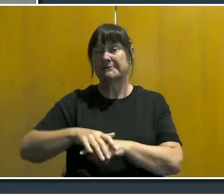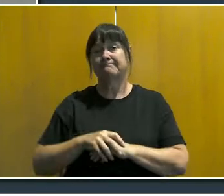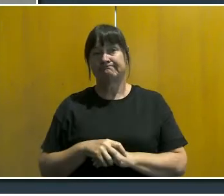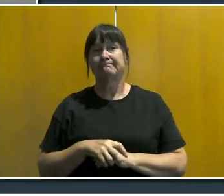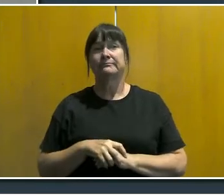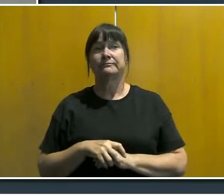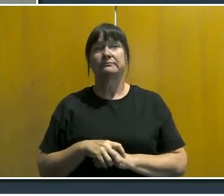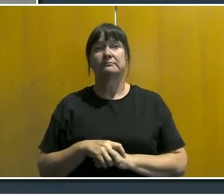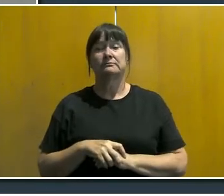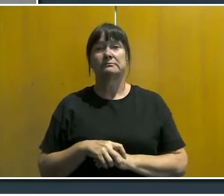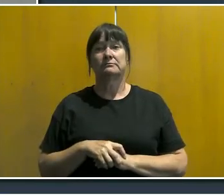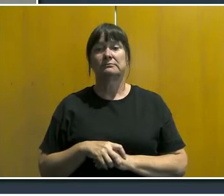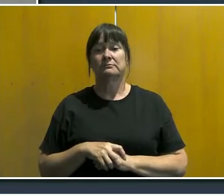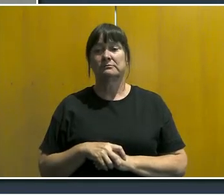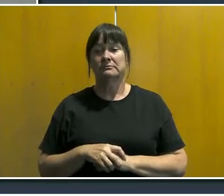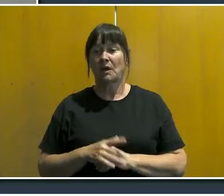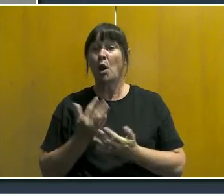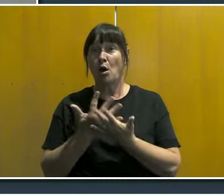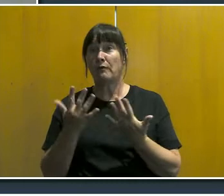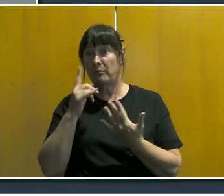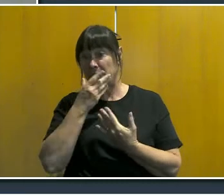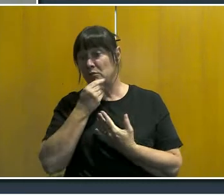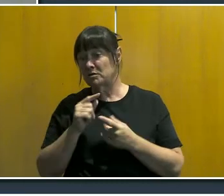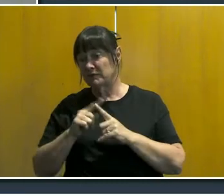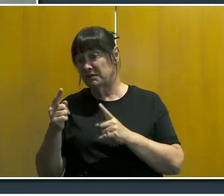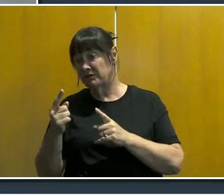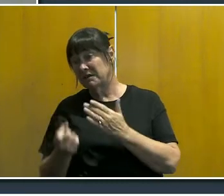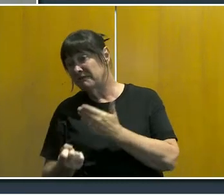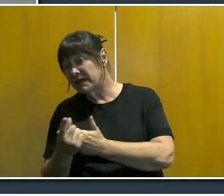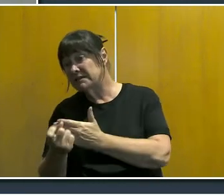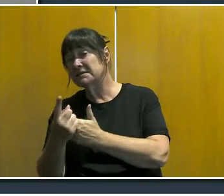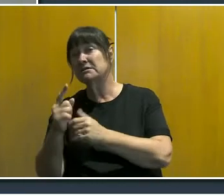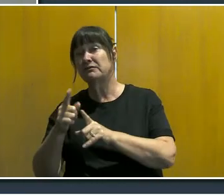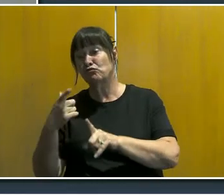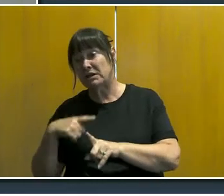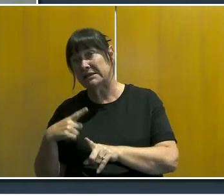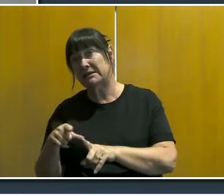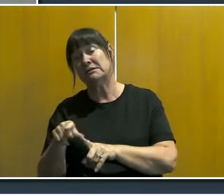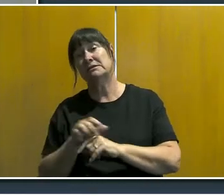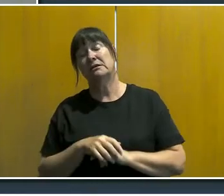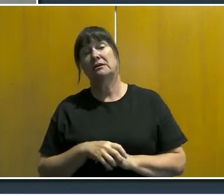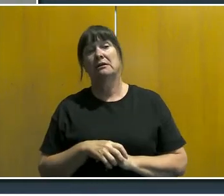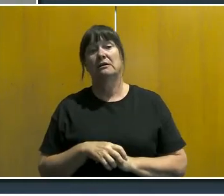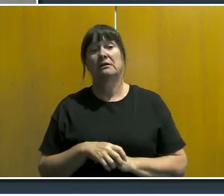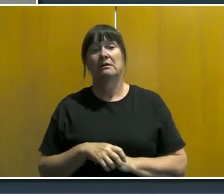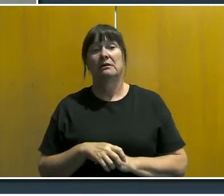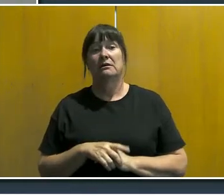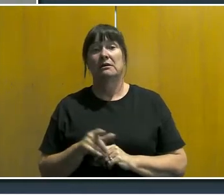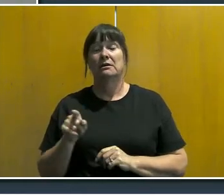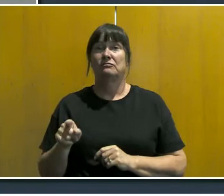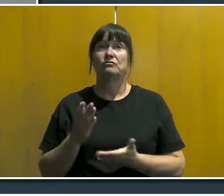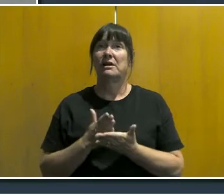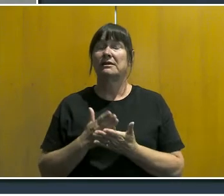been used by a lot of people for a lot of different events, and it has been an